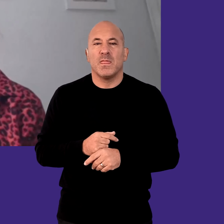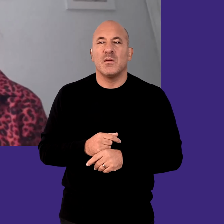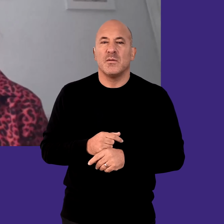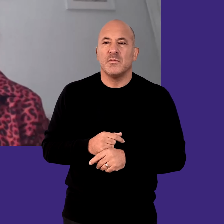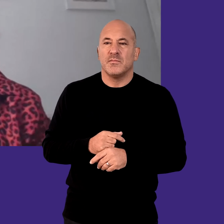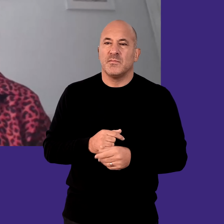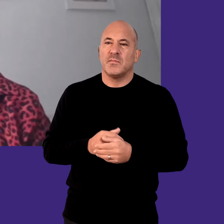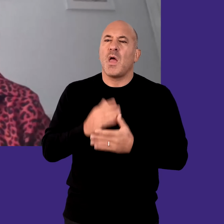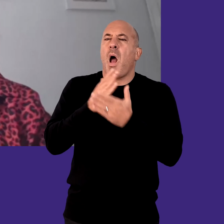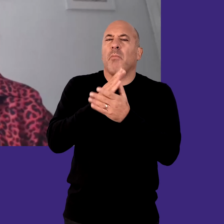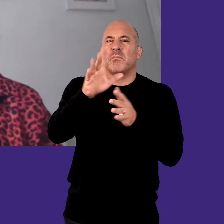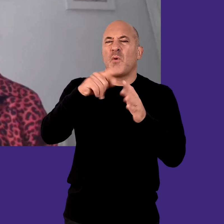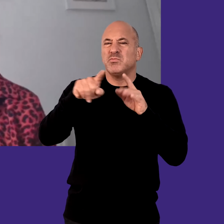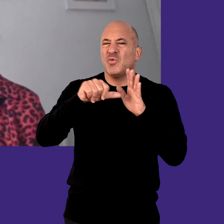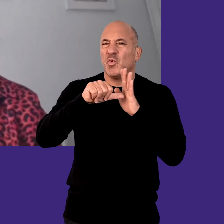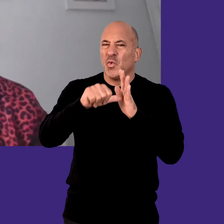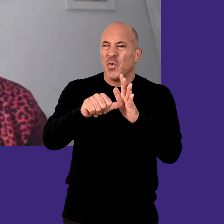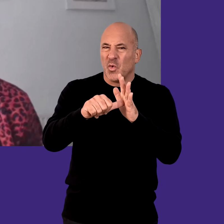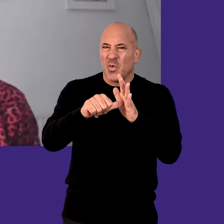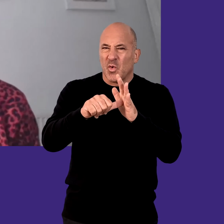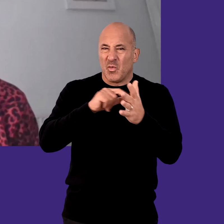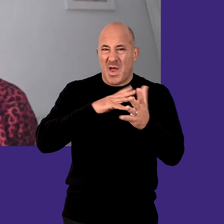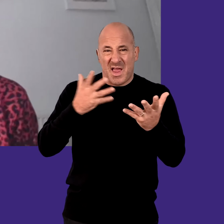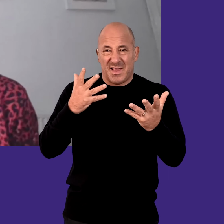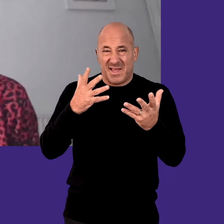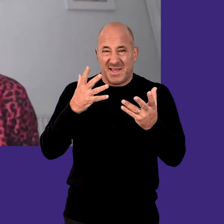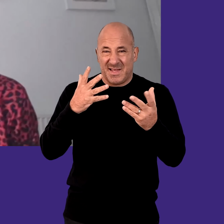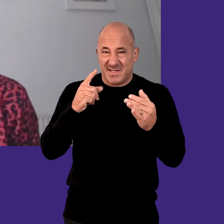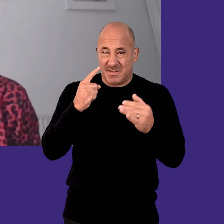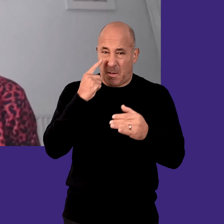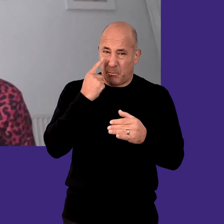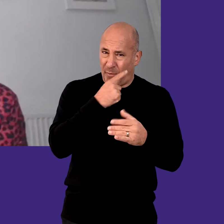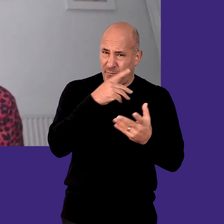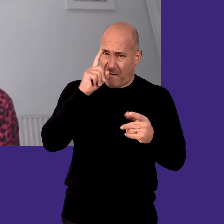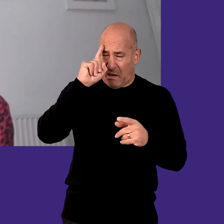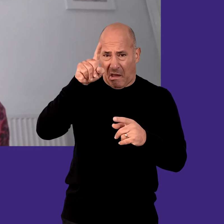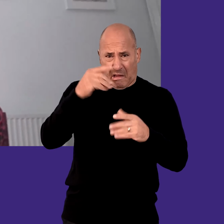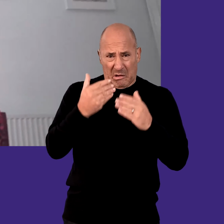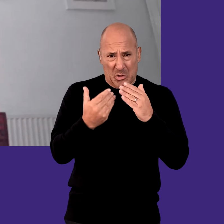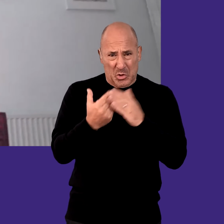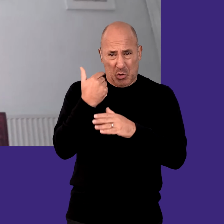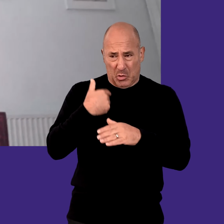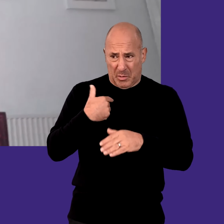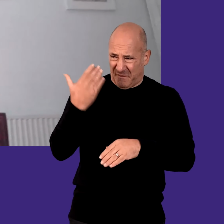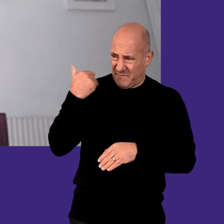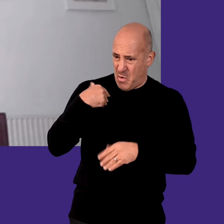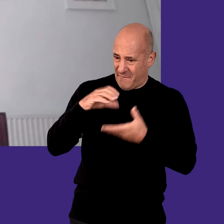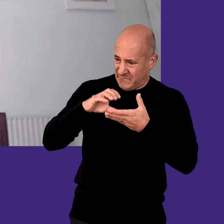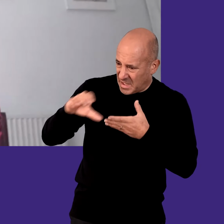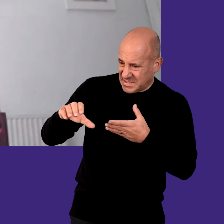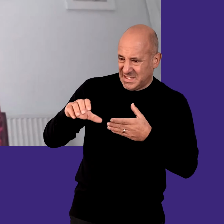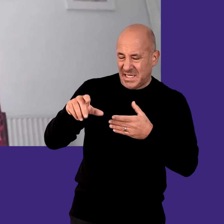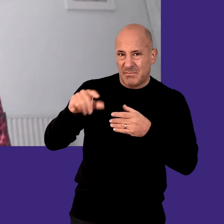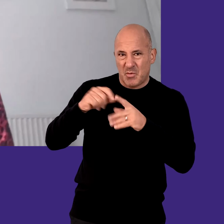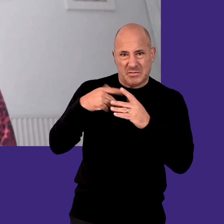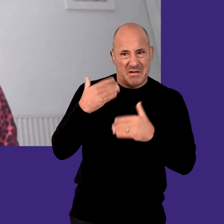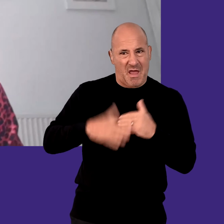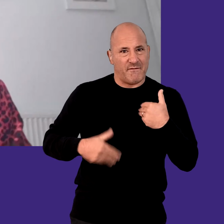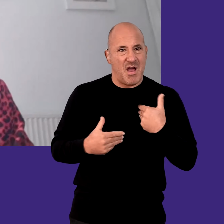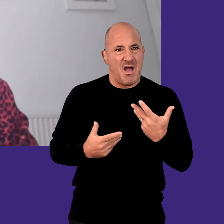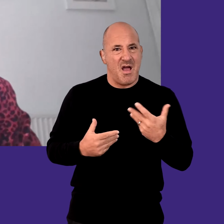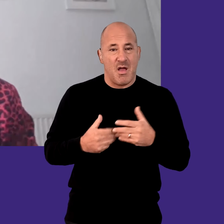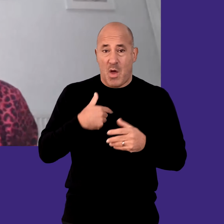we did input funding into some of the projects. I think that was the most difficult thing to kind of because it was a real proof of concept and we hadn't tried